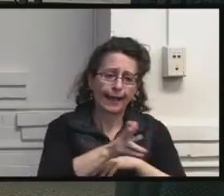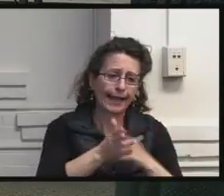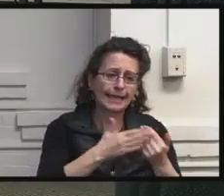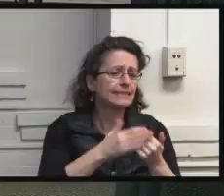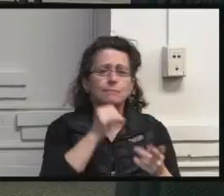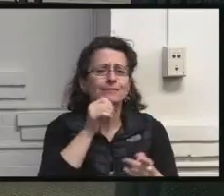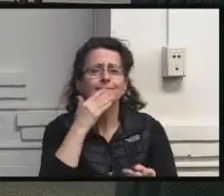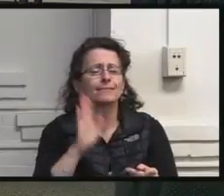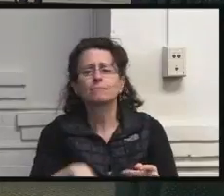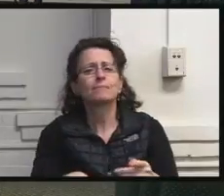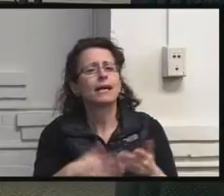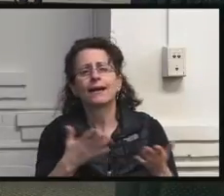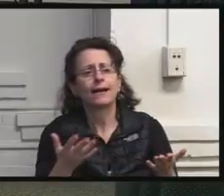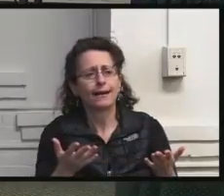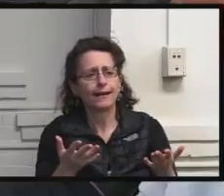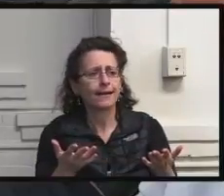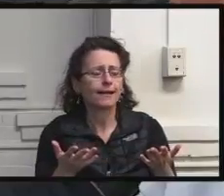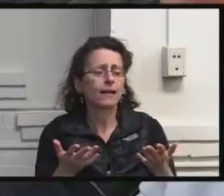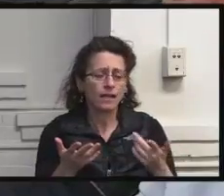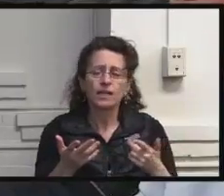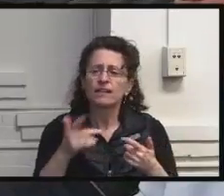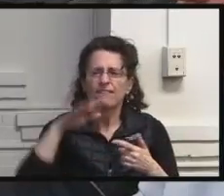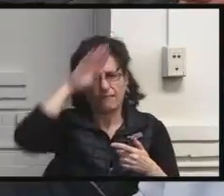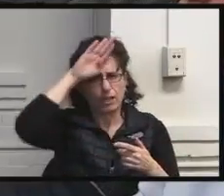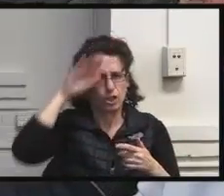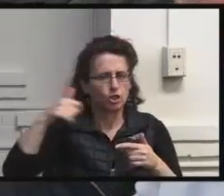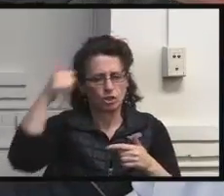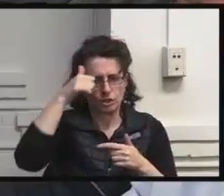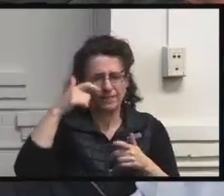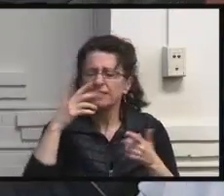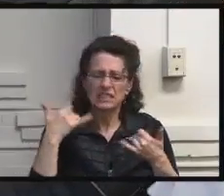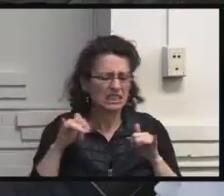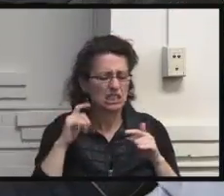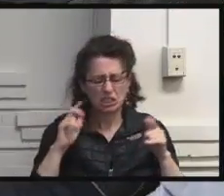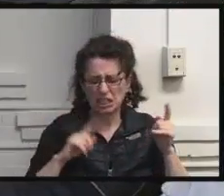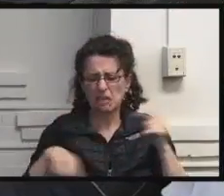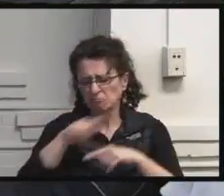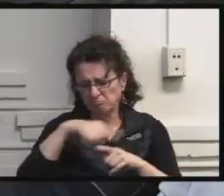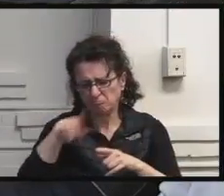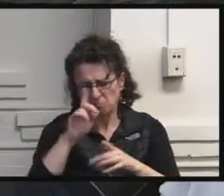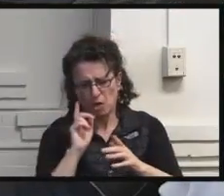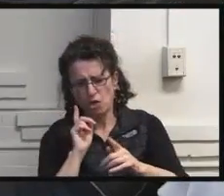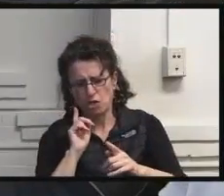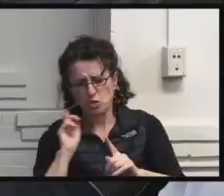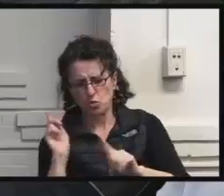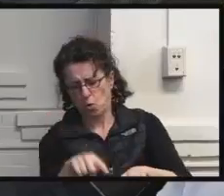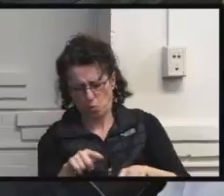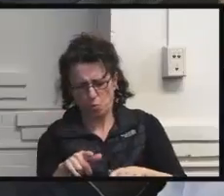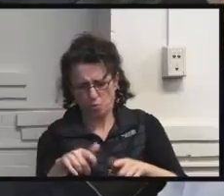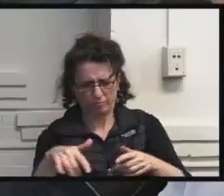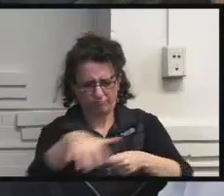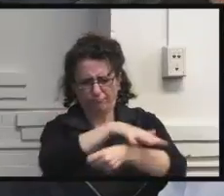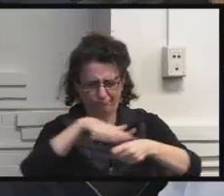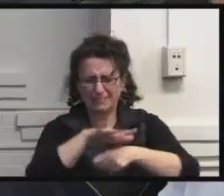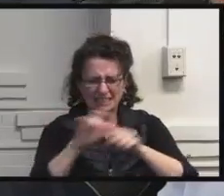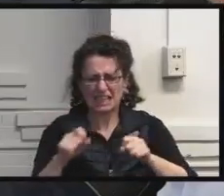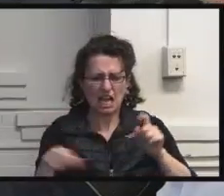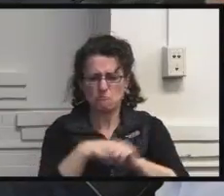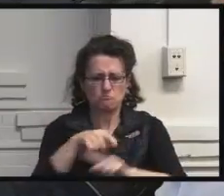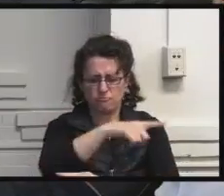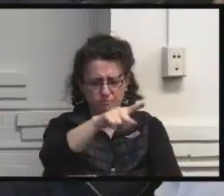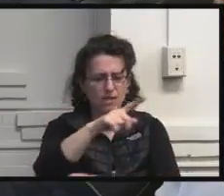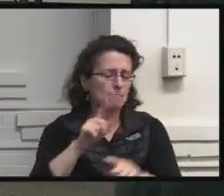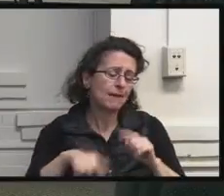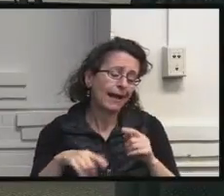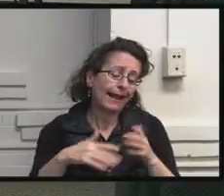Okay. It's still very accessible. Okay. Just kind of cuts it off. Okay. So as long as we're coordinating and you are well aware